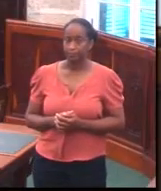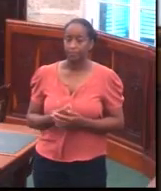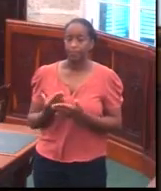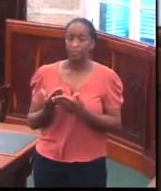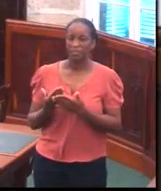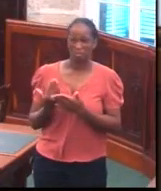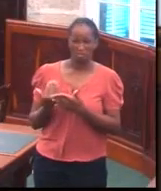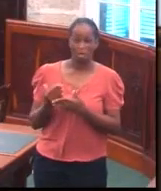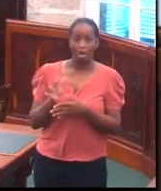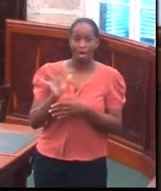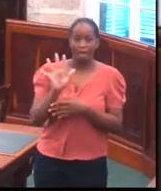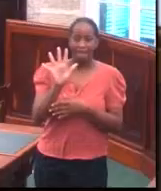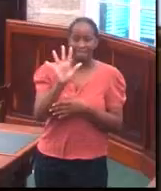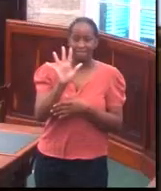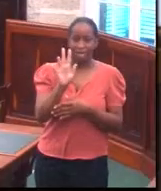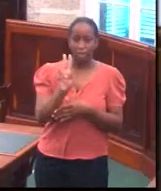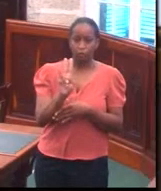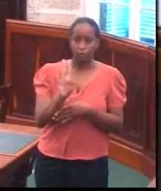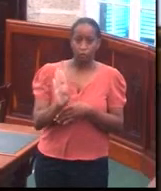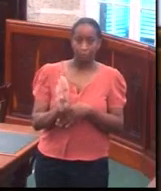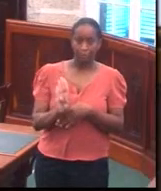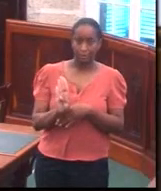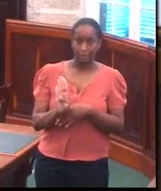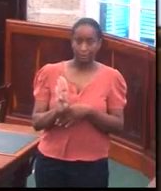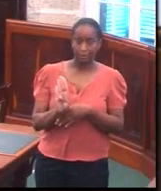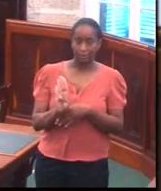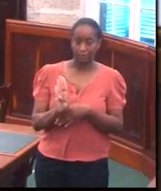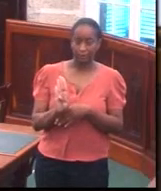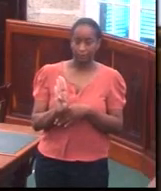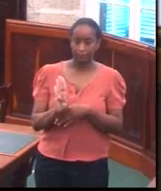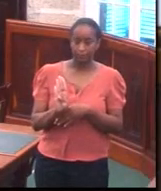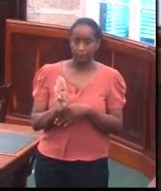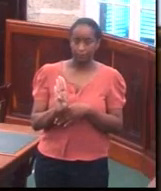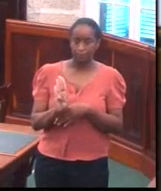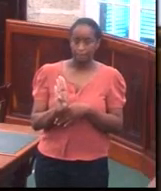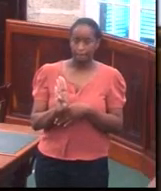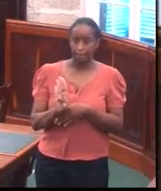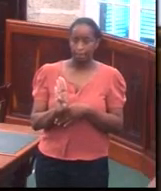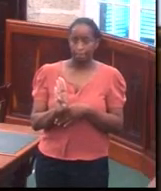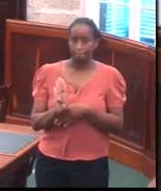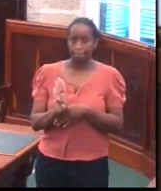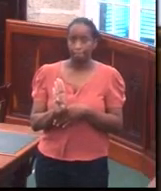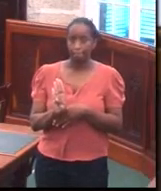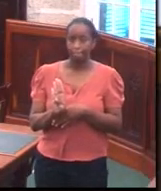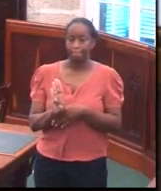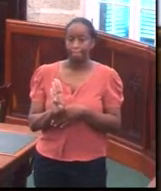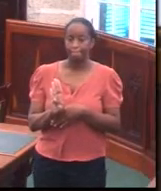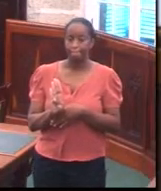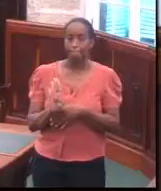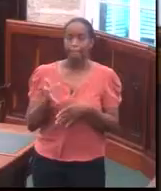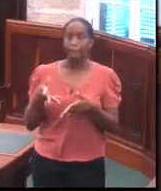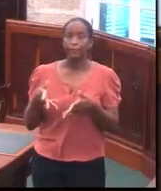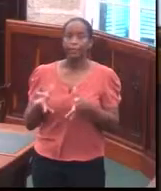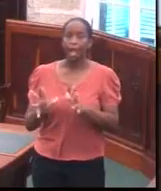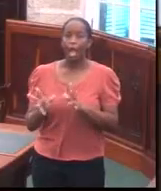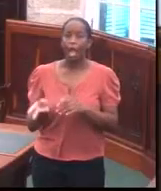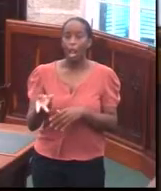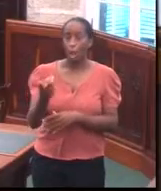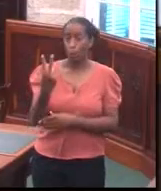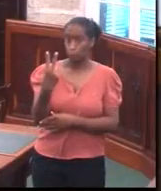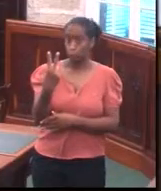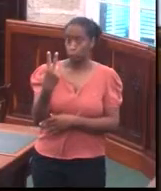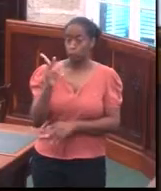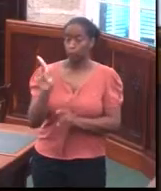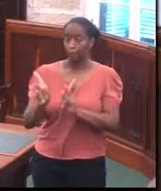doing, 5.2b was allowing two persons